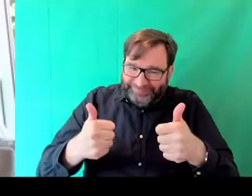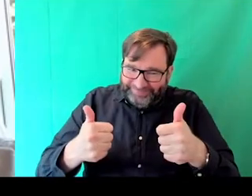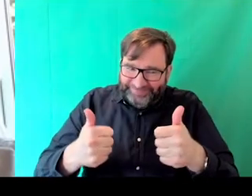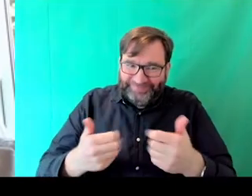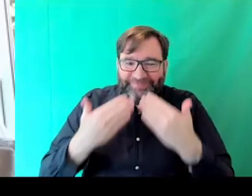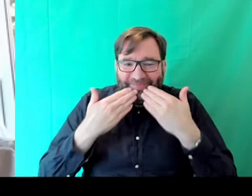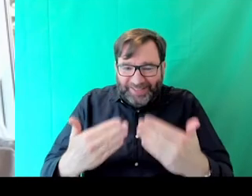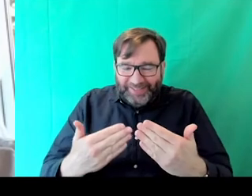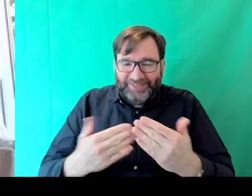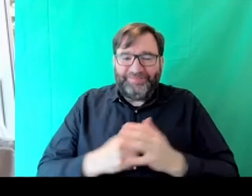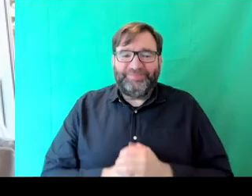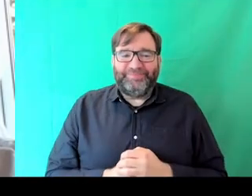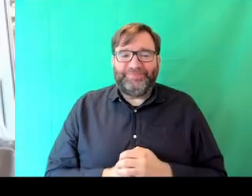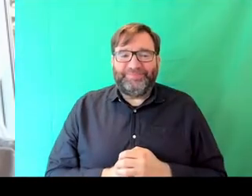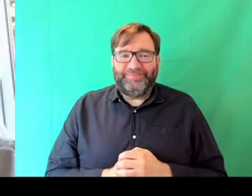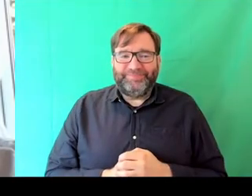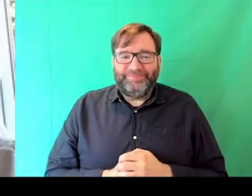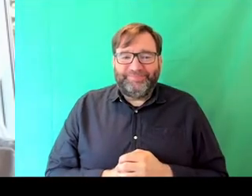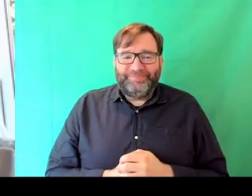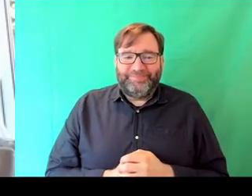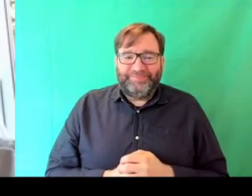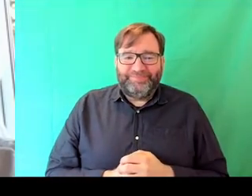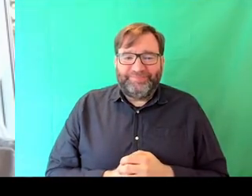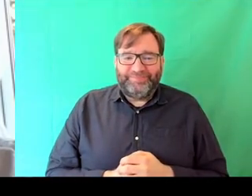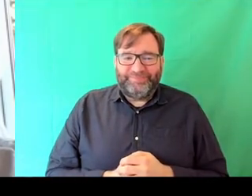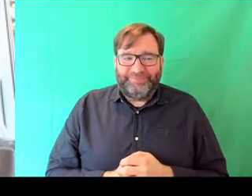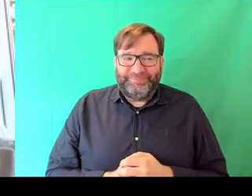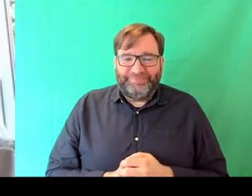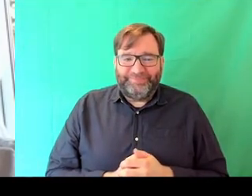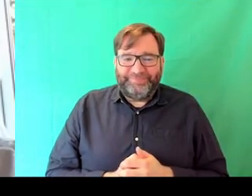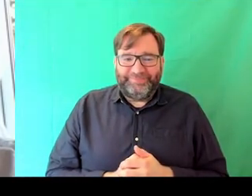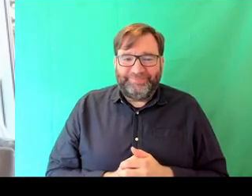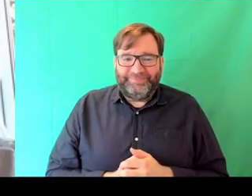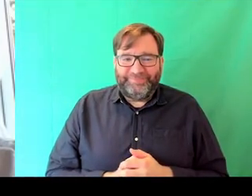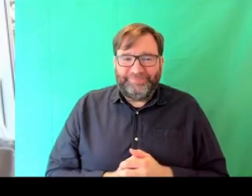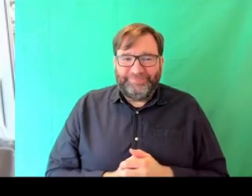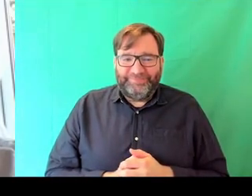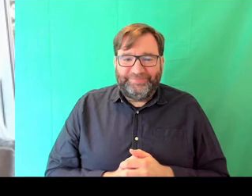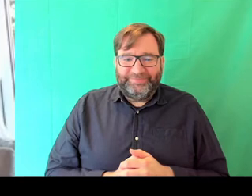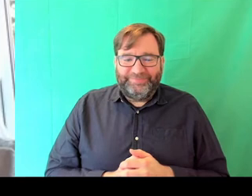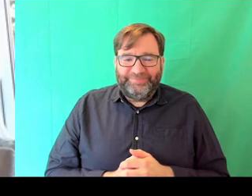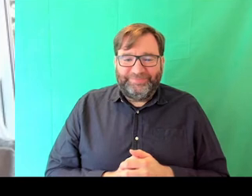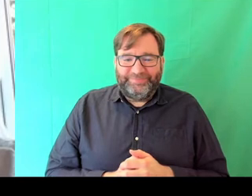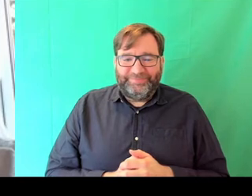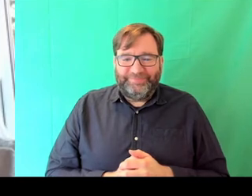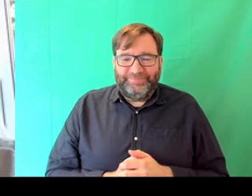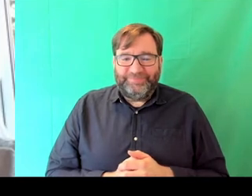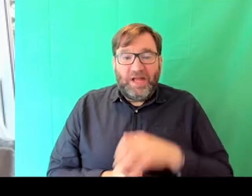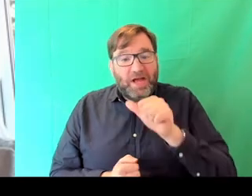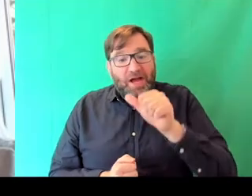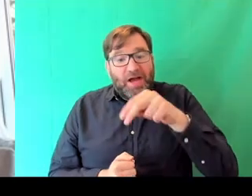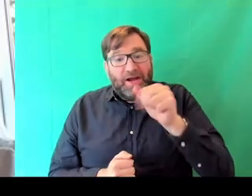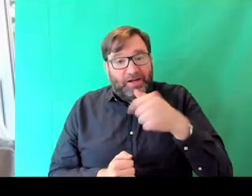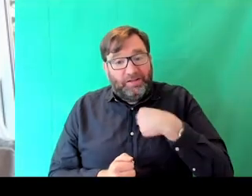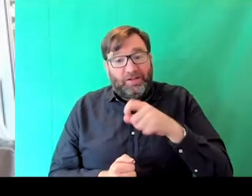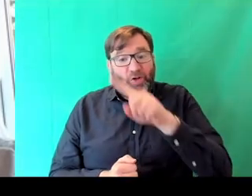in the workplace. So research from EY and ESPNW focused on how